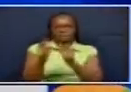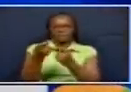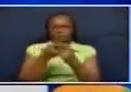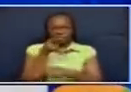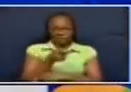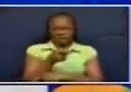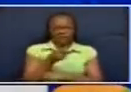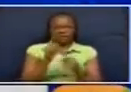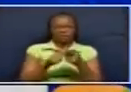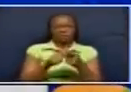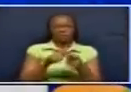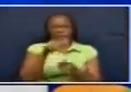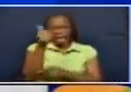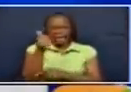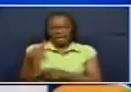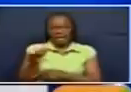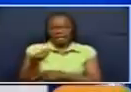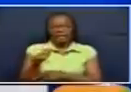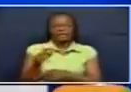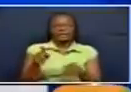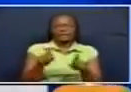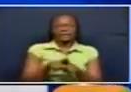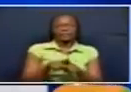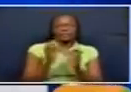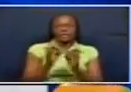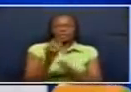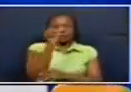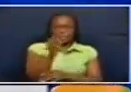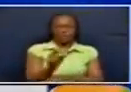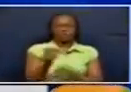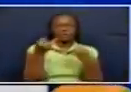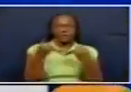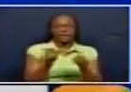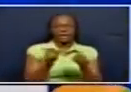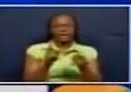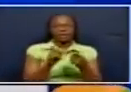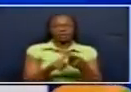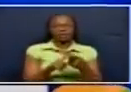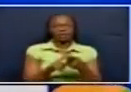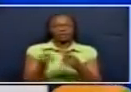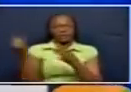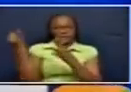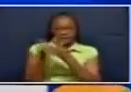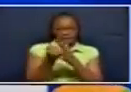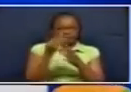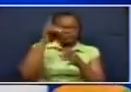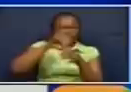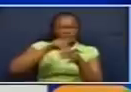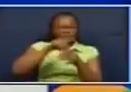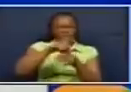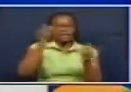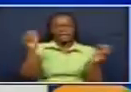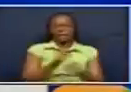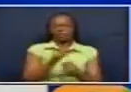back end is encrypted data. So if somebody intercepts that data, they will not be able to read